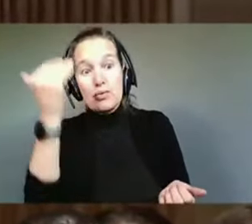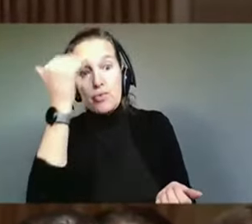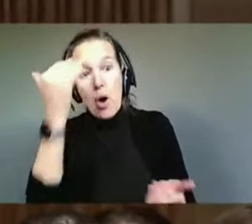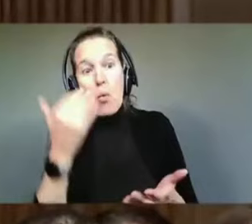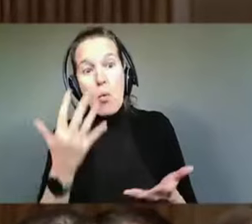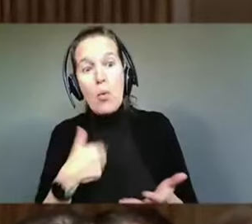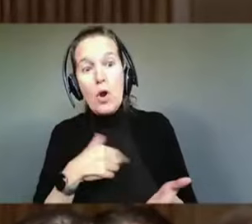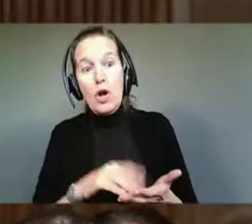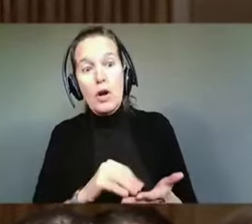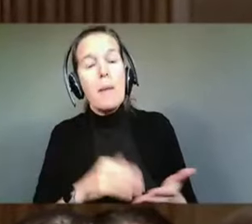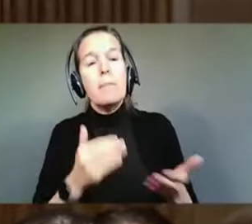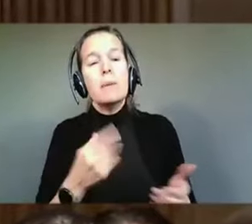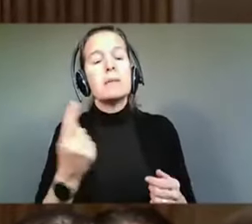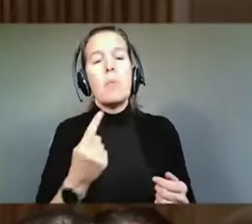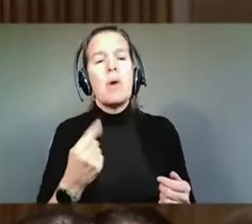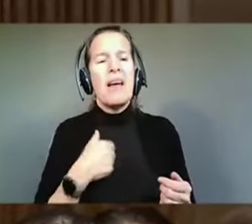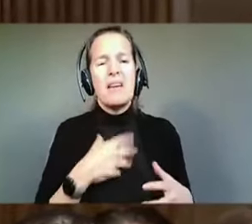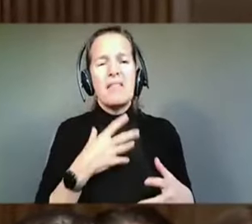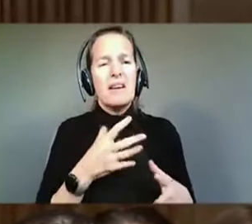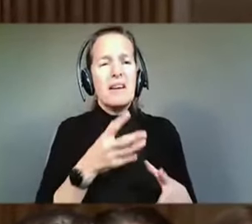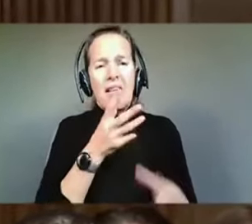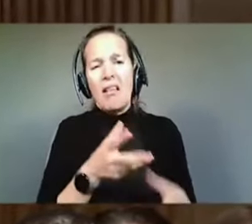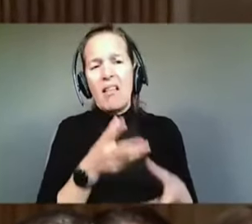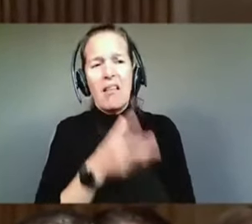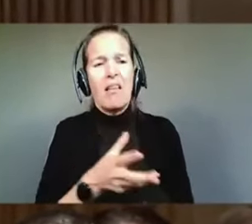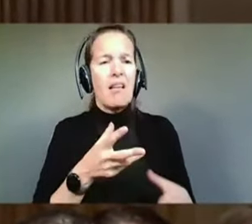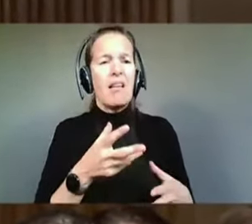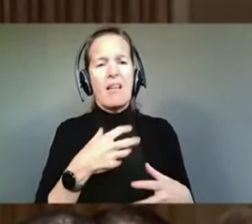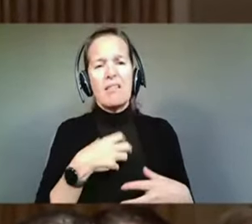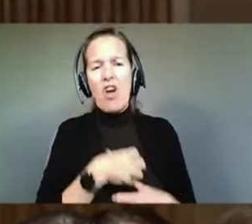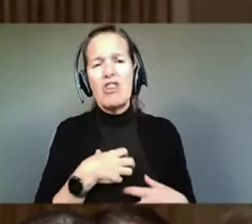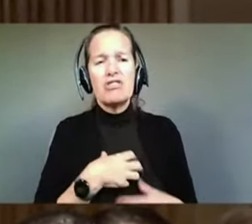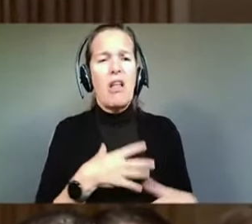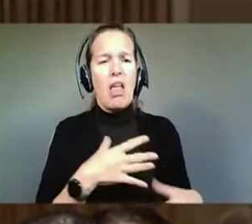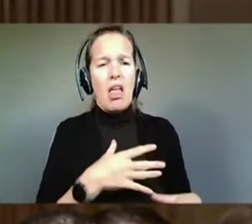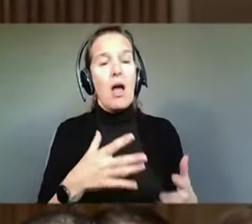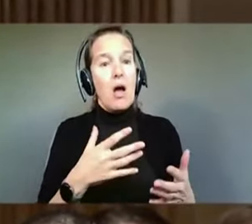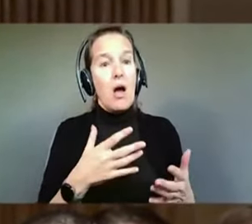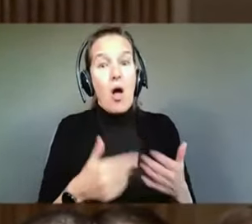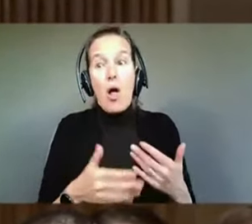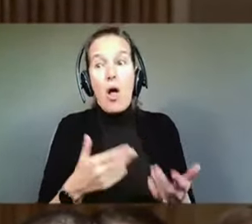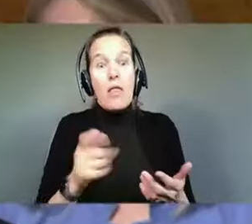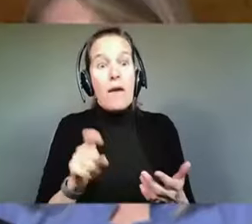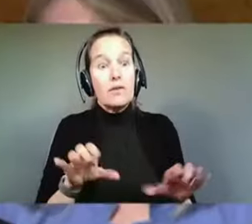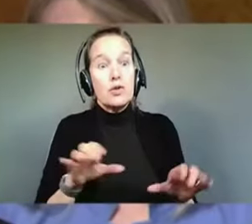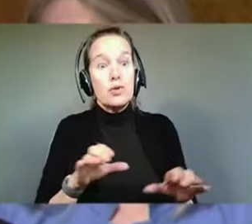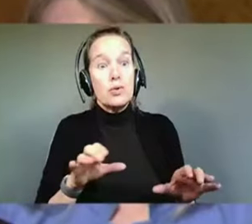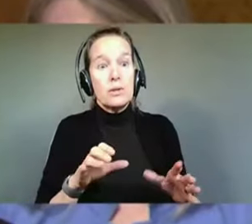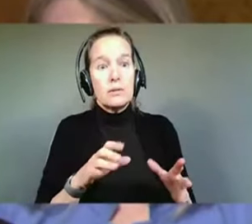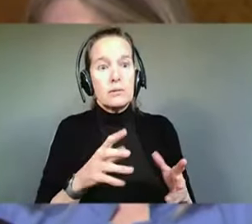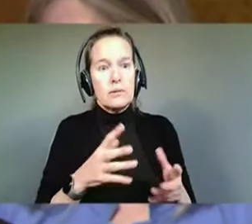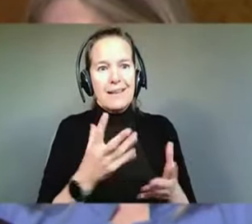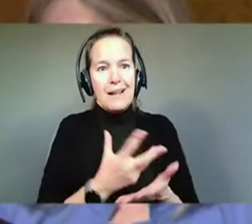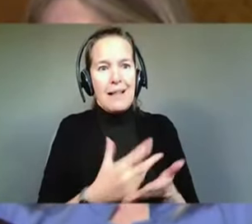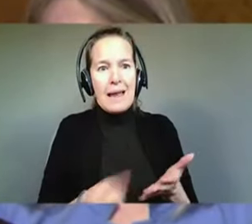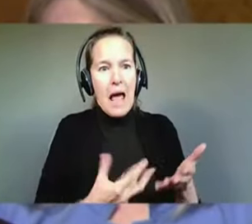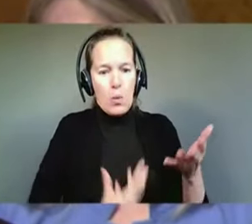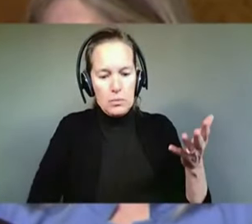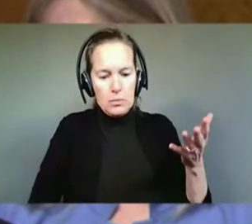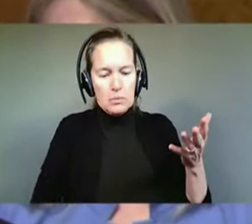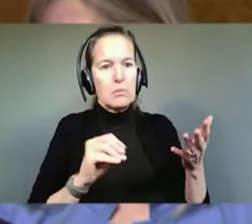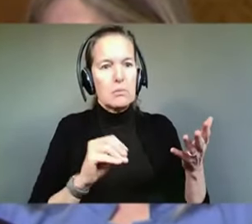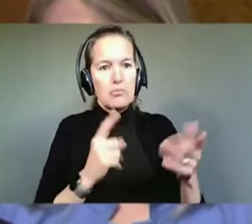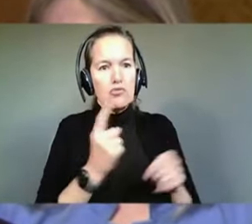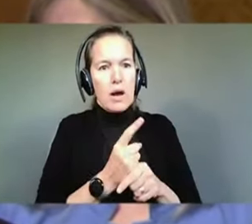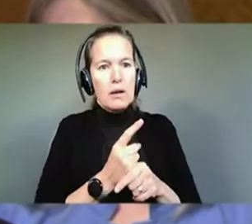pain, and all they got to do is clean out their gut because COVID's still there a year later. Well, the probiotics helped. I mean, obviously, it's more than